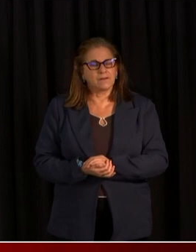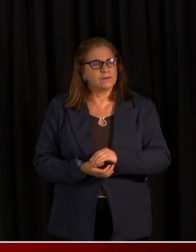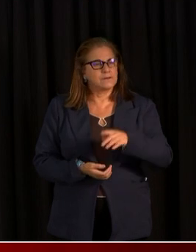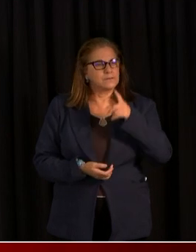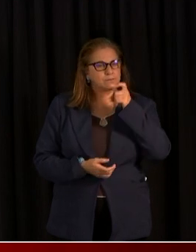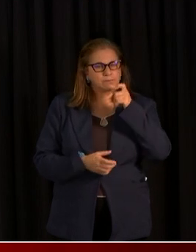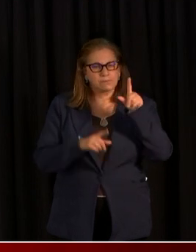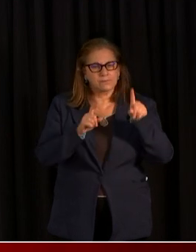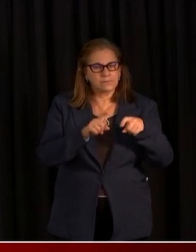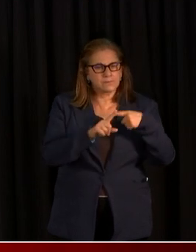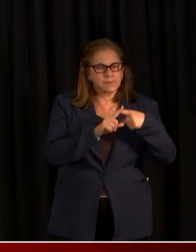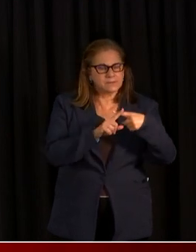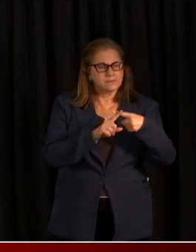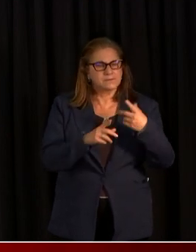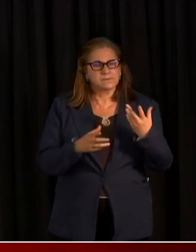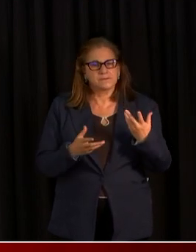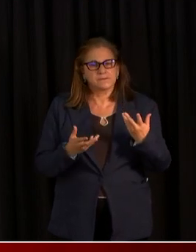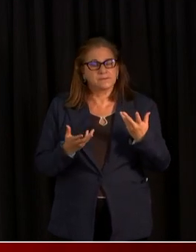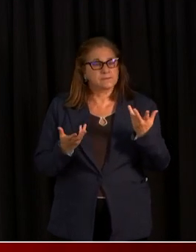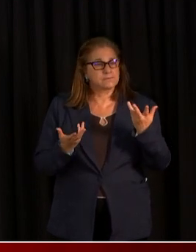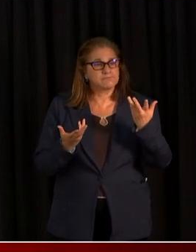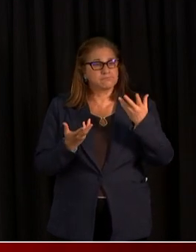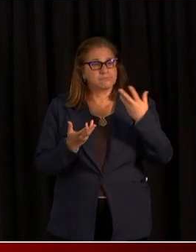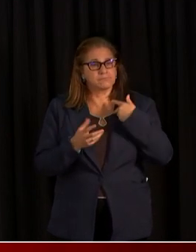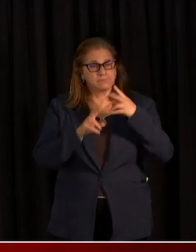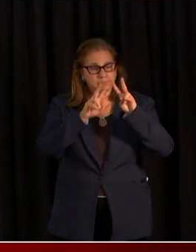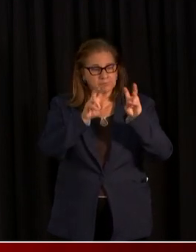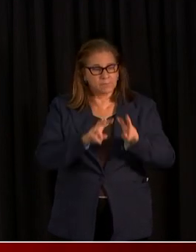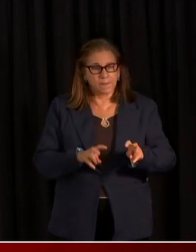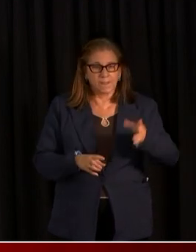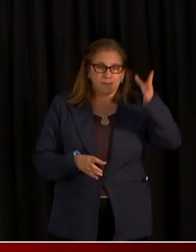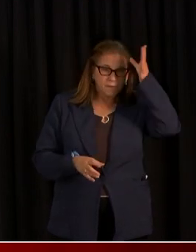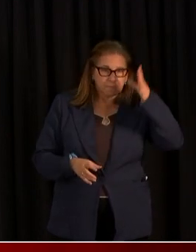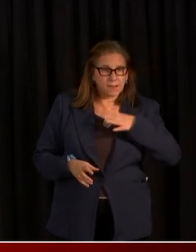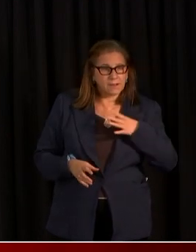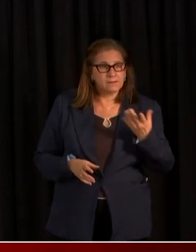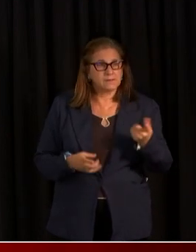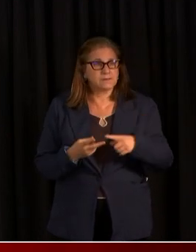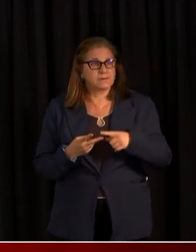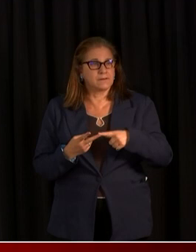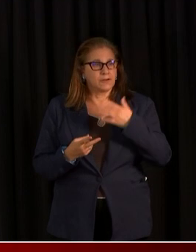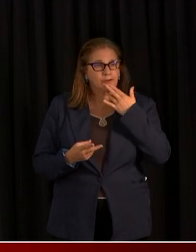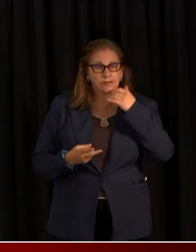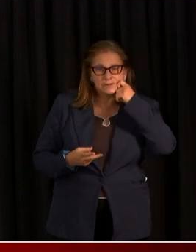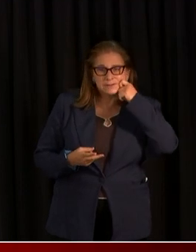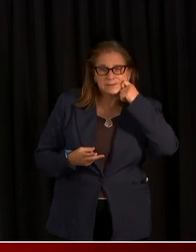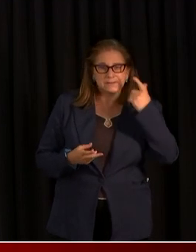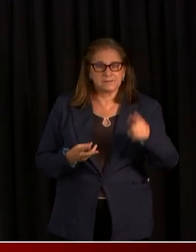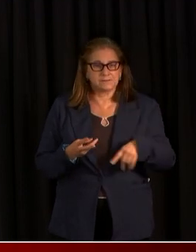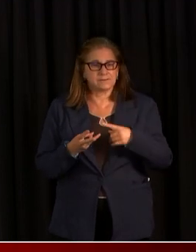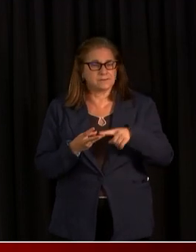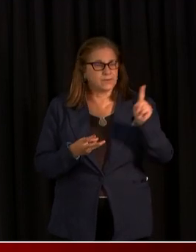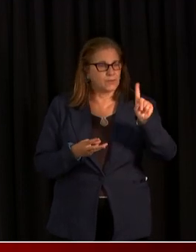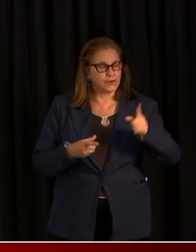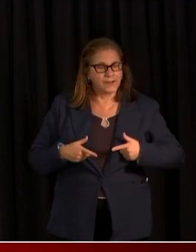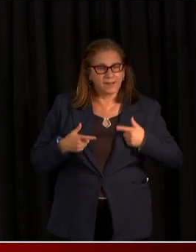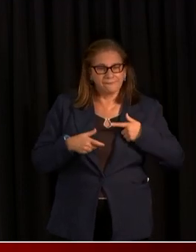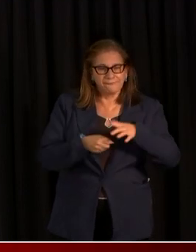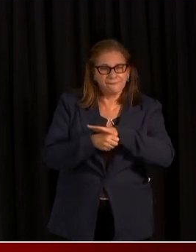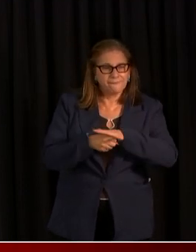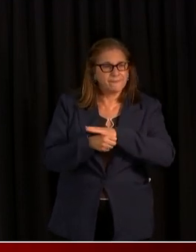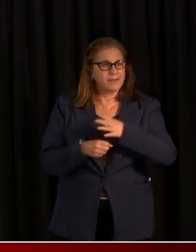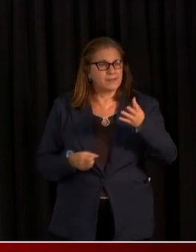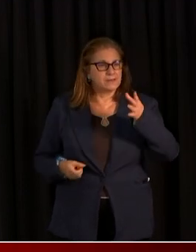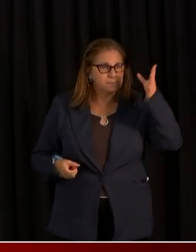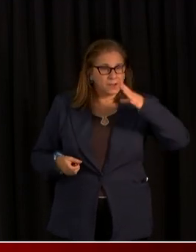do routine surveillance on a weekly basis. Director Geldart gives an update on the number of tests that we are doing